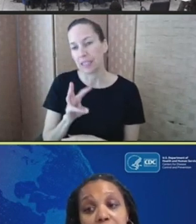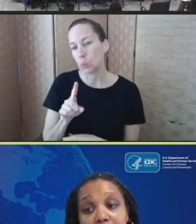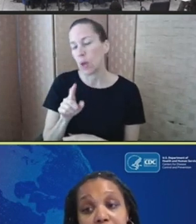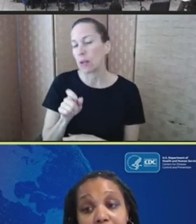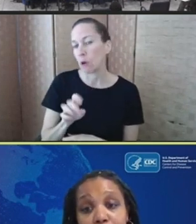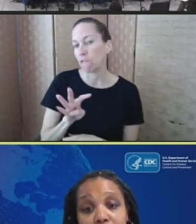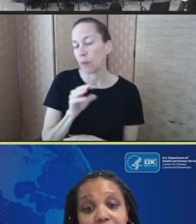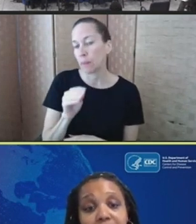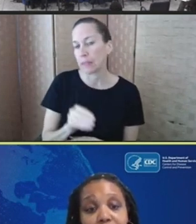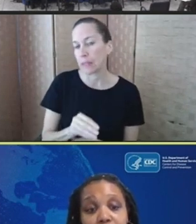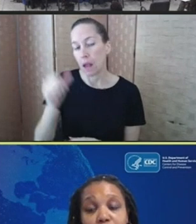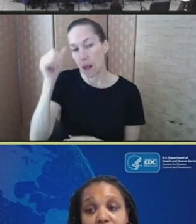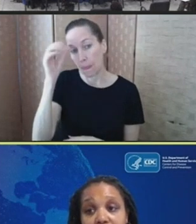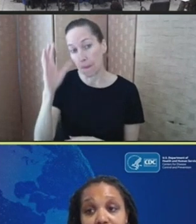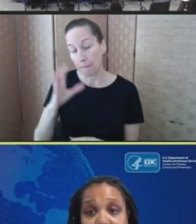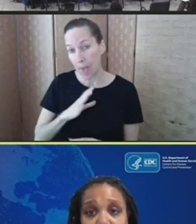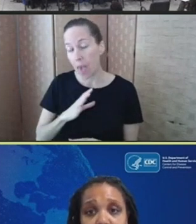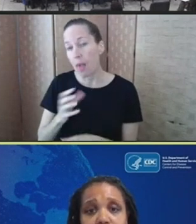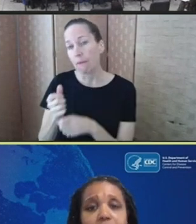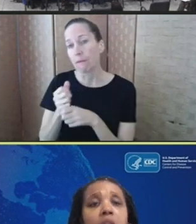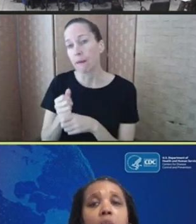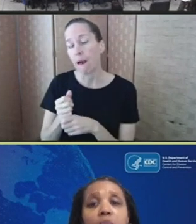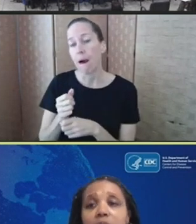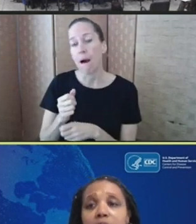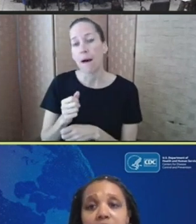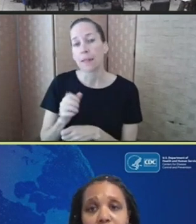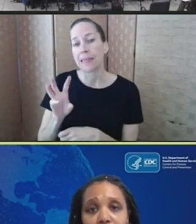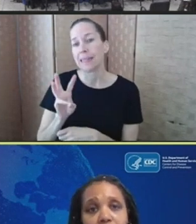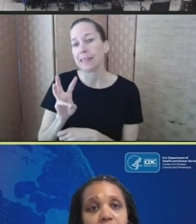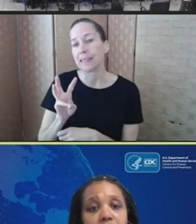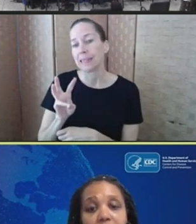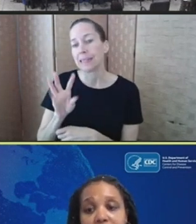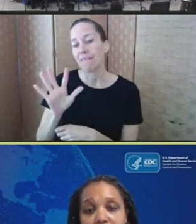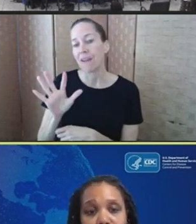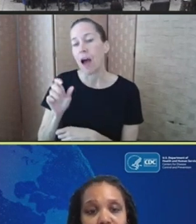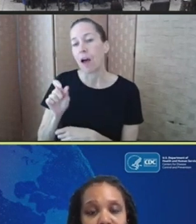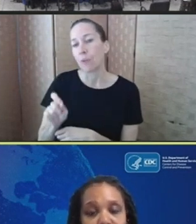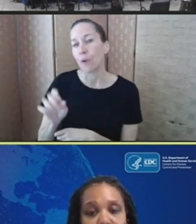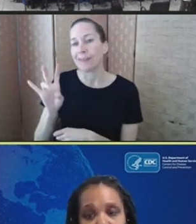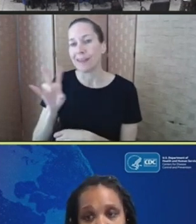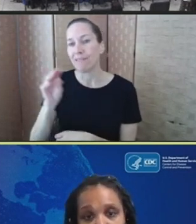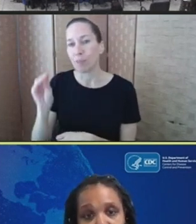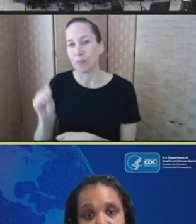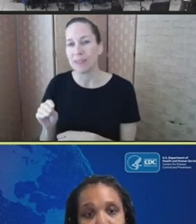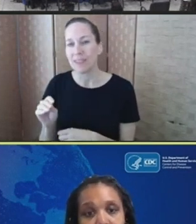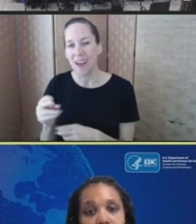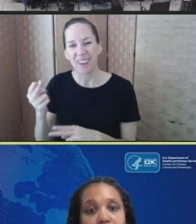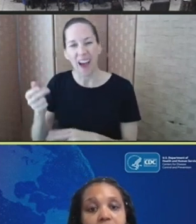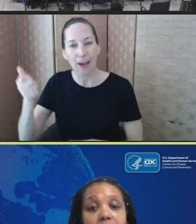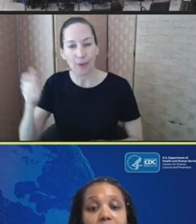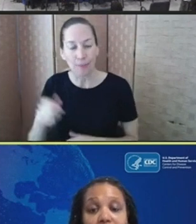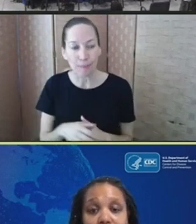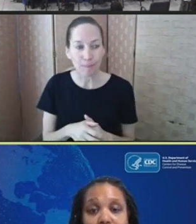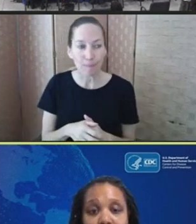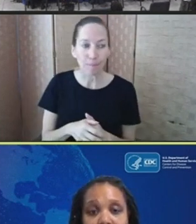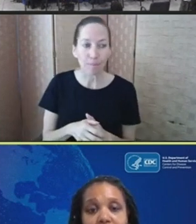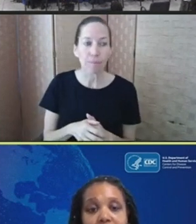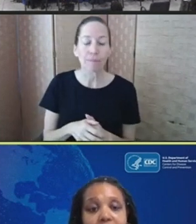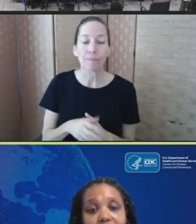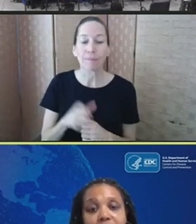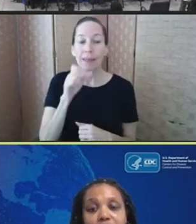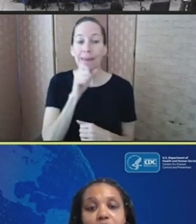was 55.7%. We saw similar characteristics in age. Next